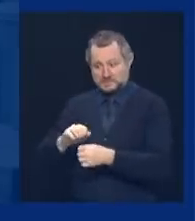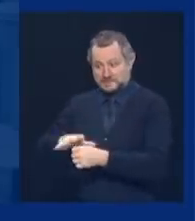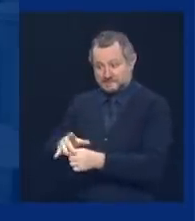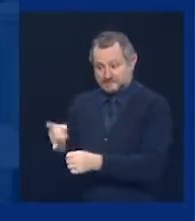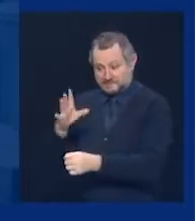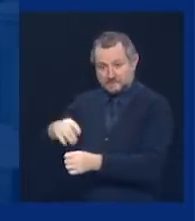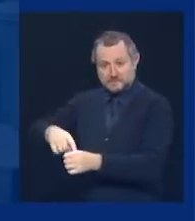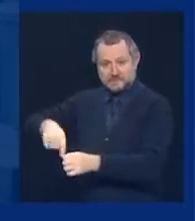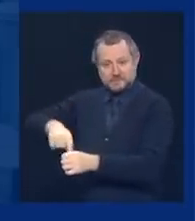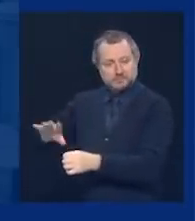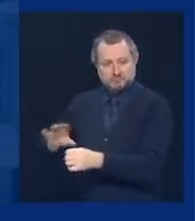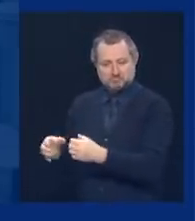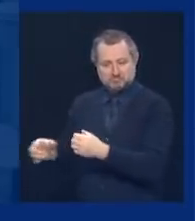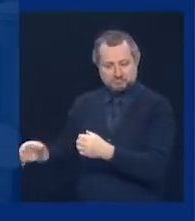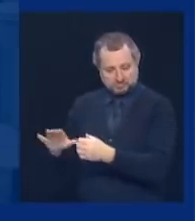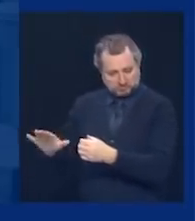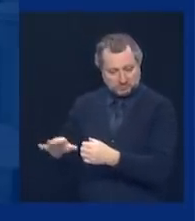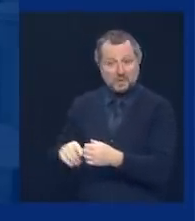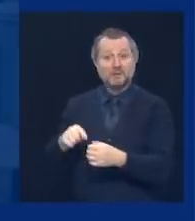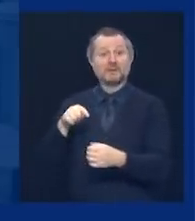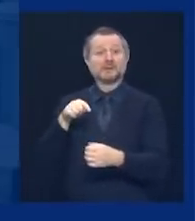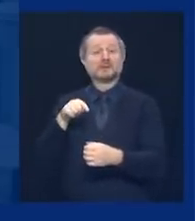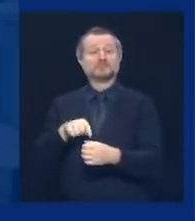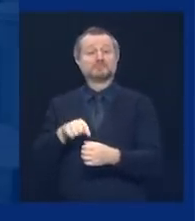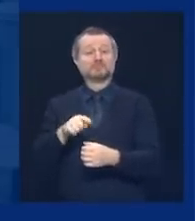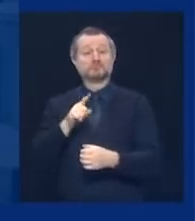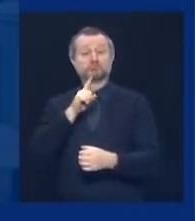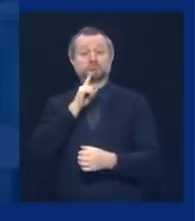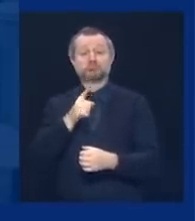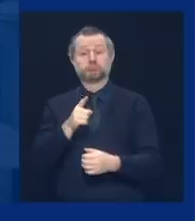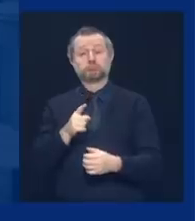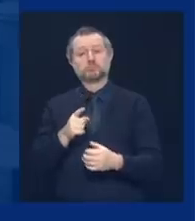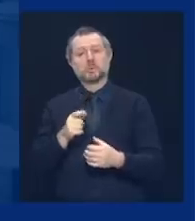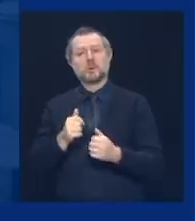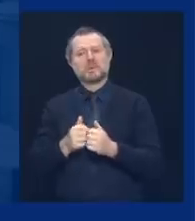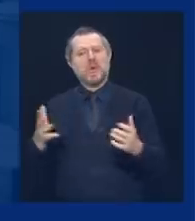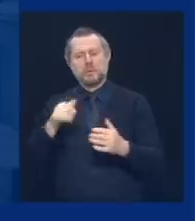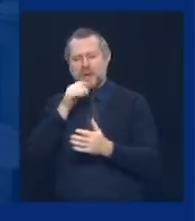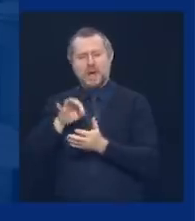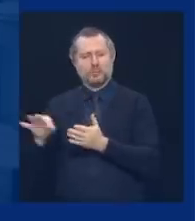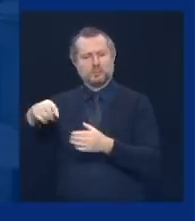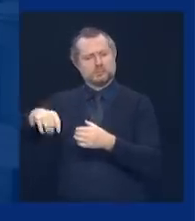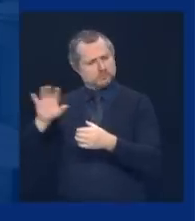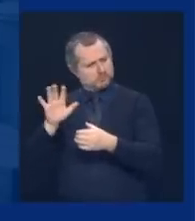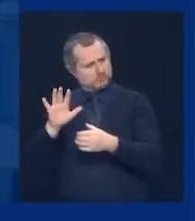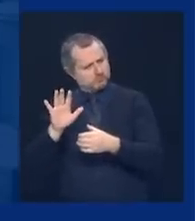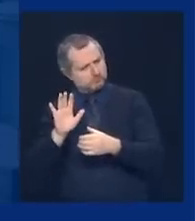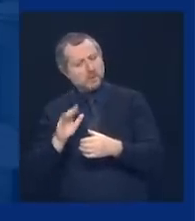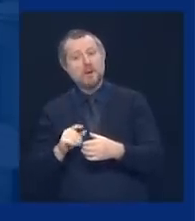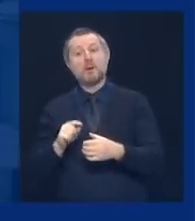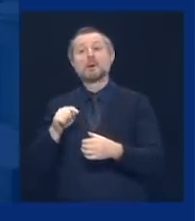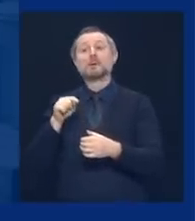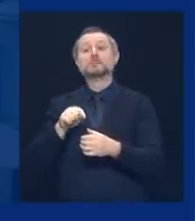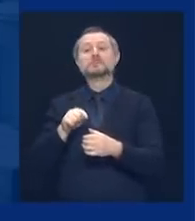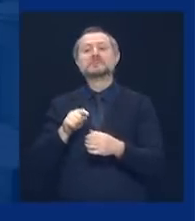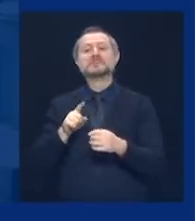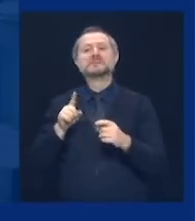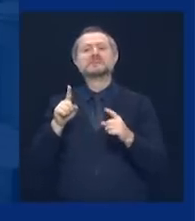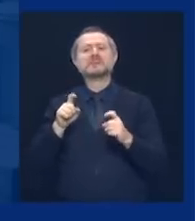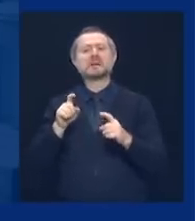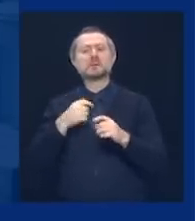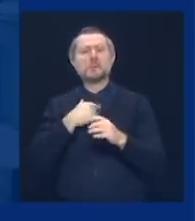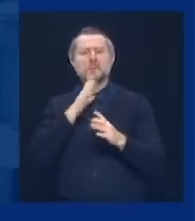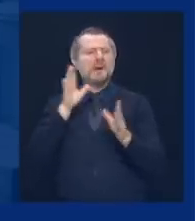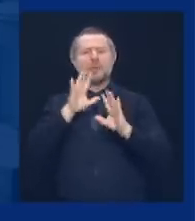microclusters. Shouldn't say without all microclusters, it's just without microclusters. They put that in there just to test me and test